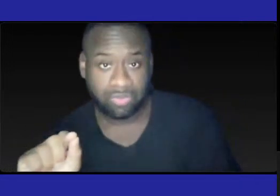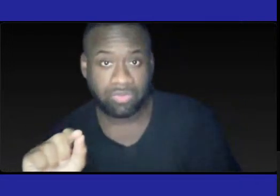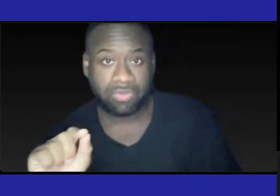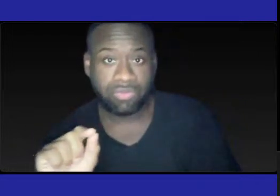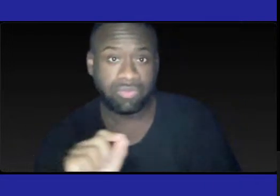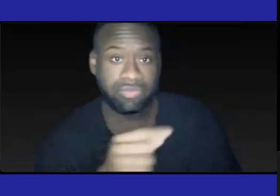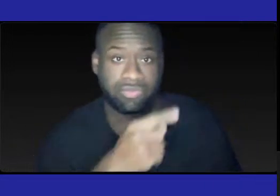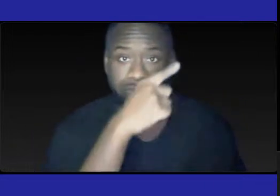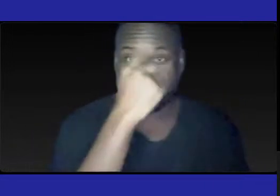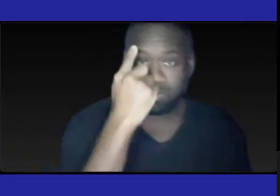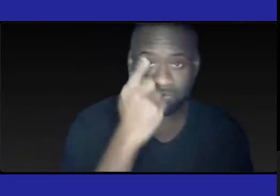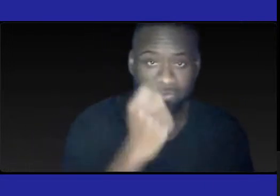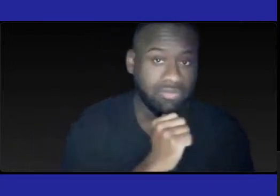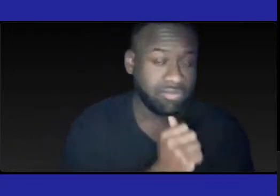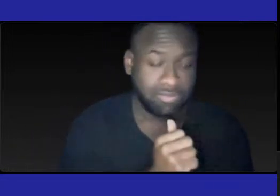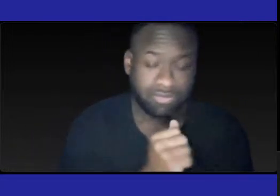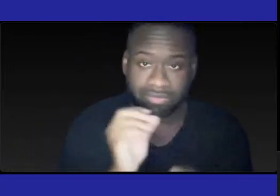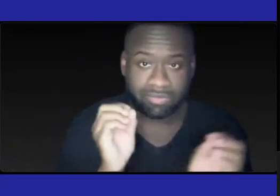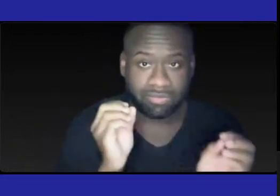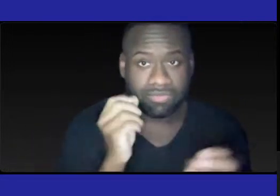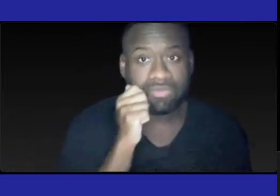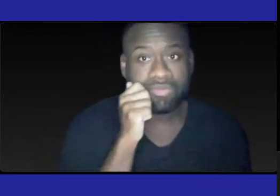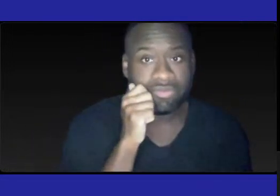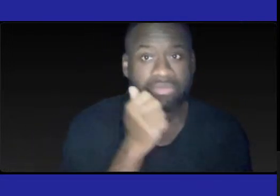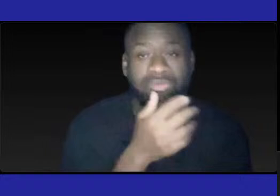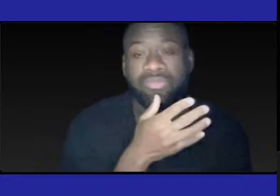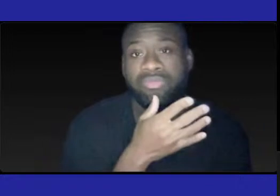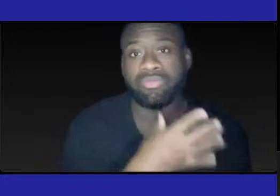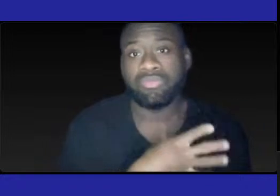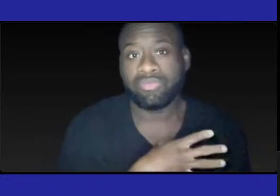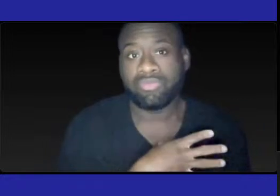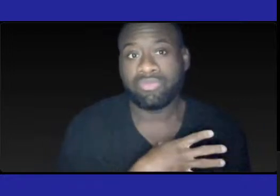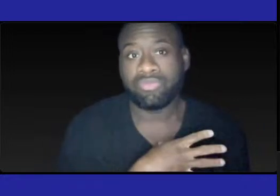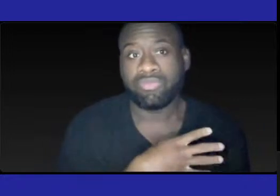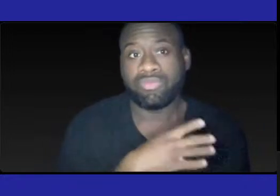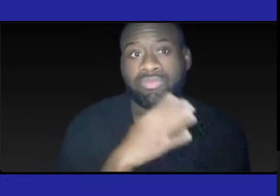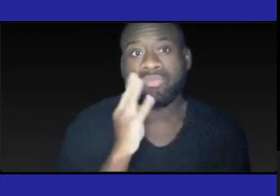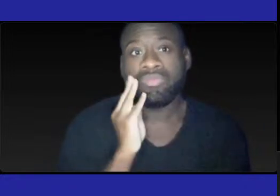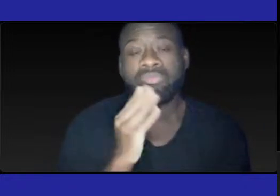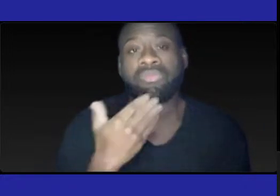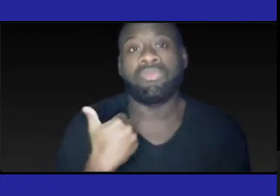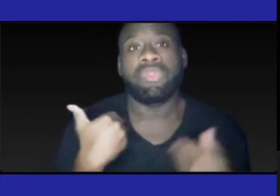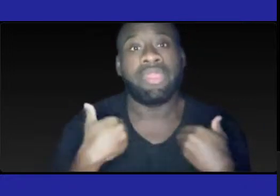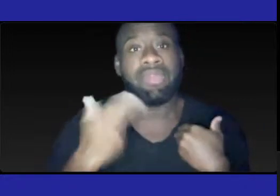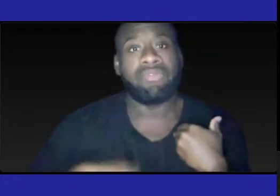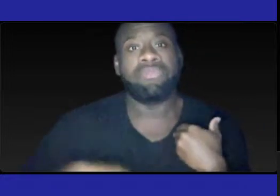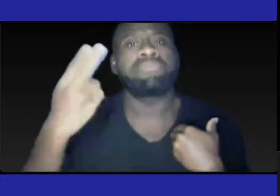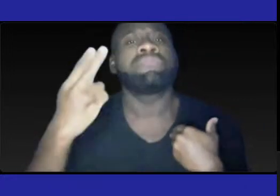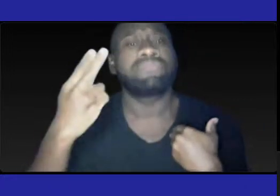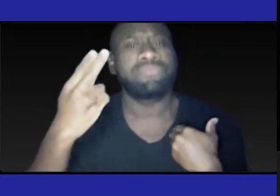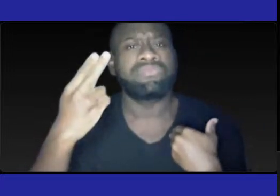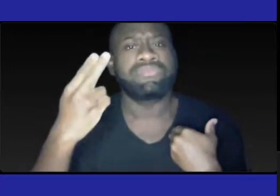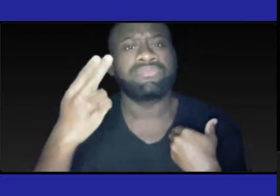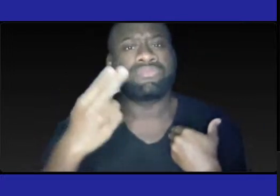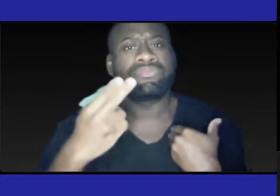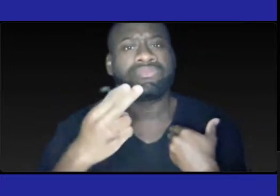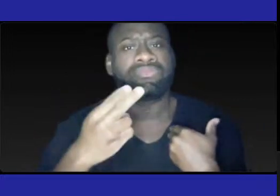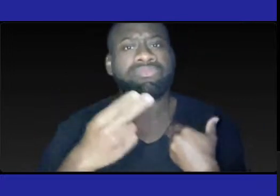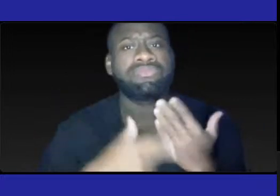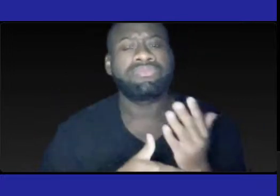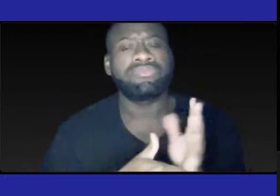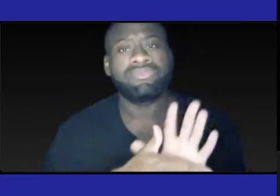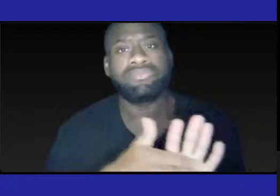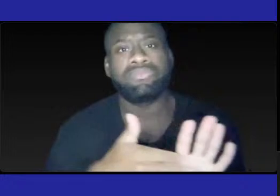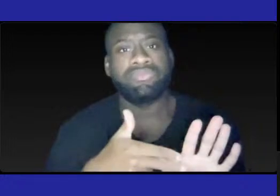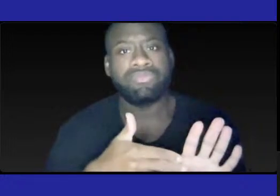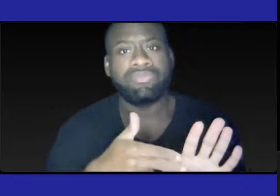non-Hispanic women have a much higher maternal mortality than other